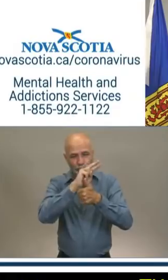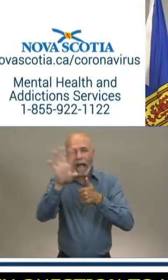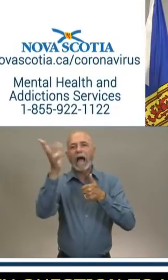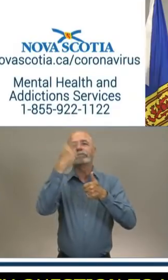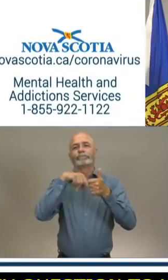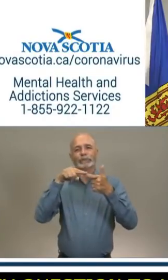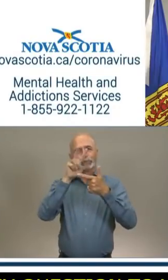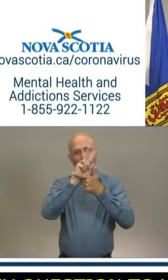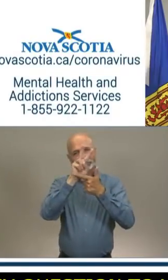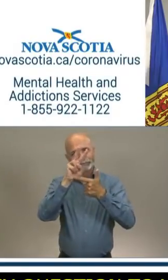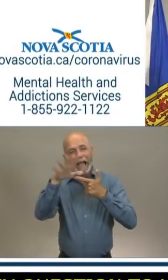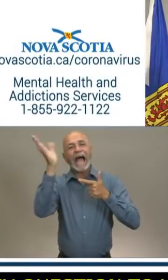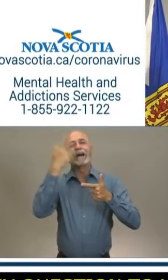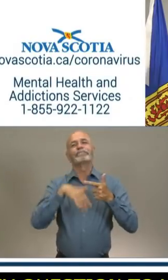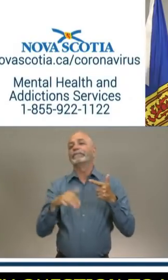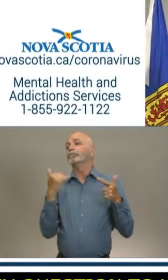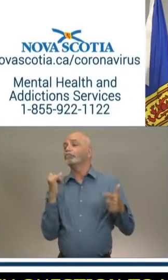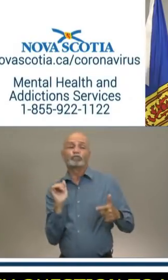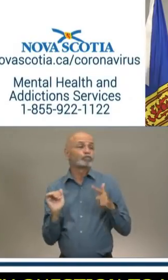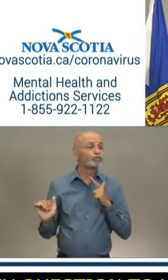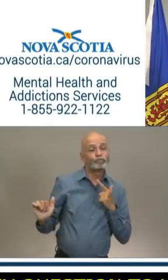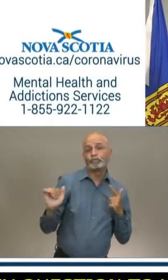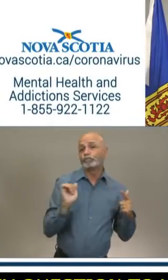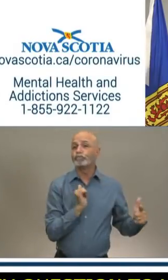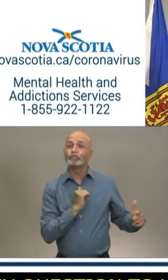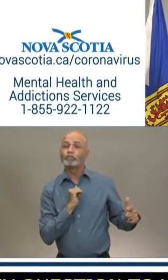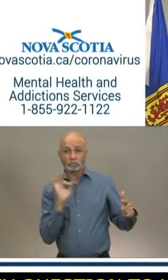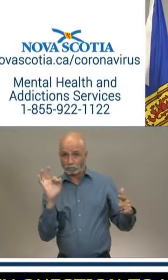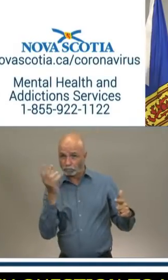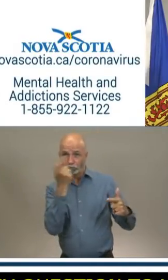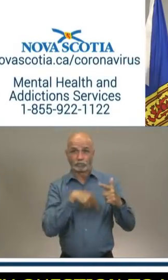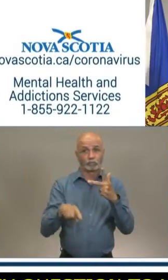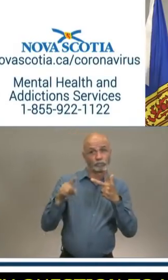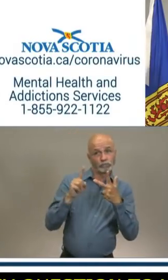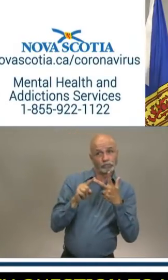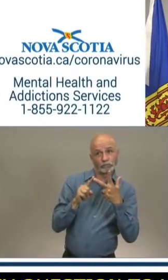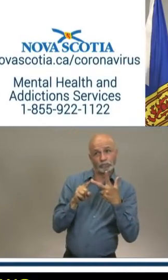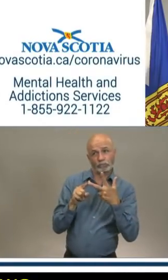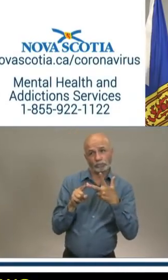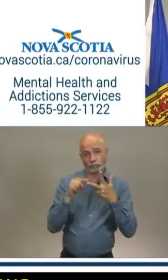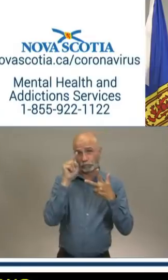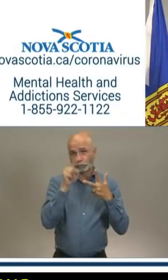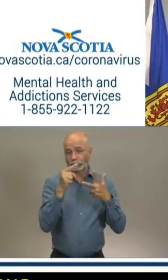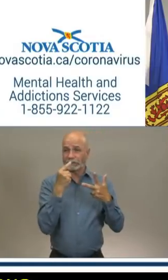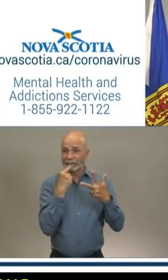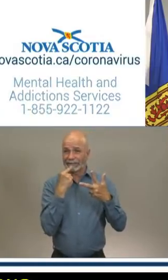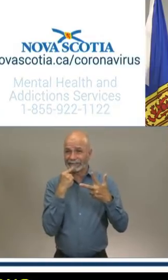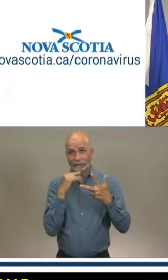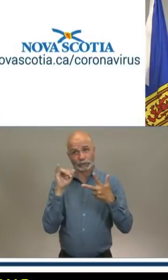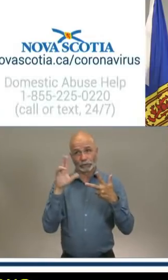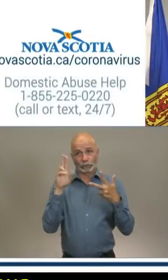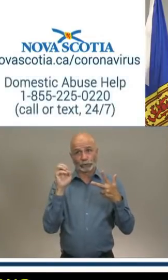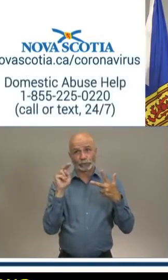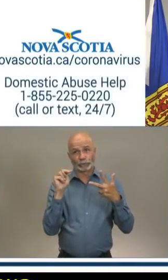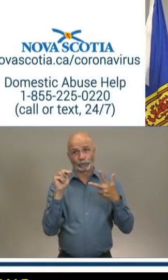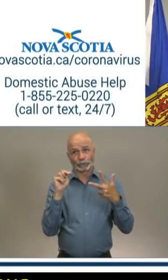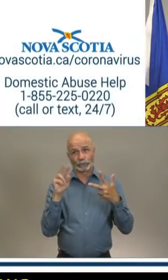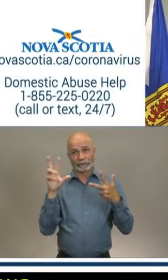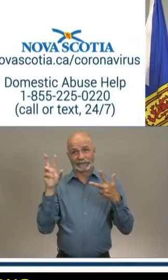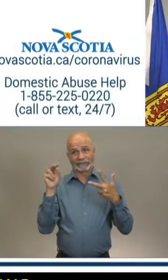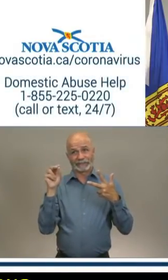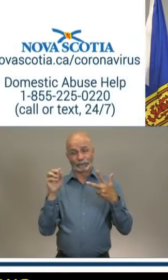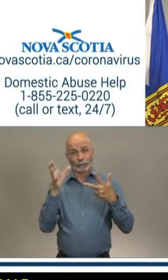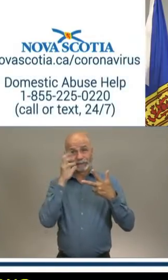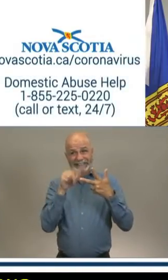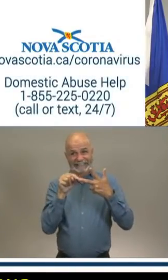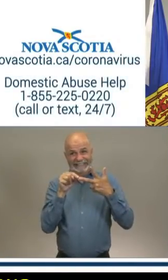give it the 2 weeks, see what happens, and then you go another 2 weeks. You just said it's 2 weeks. June 30th will be 2 weeks from when New Brunswick